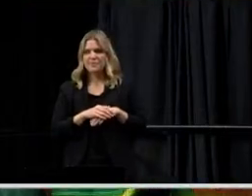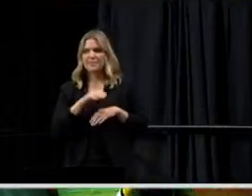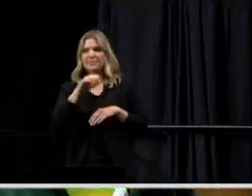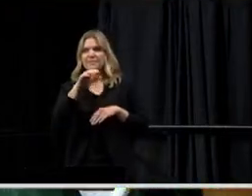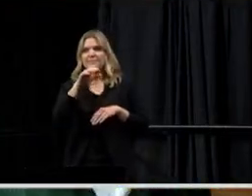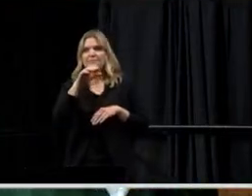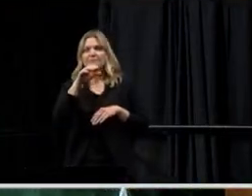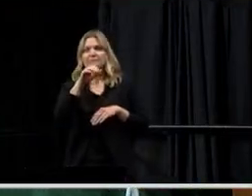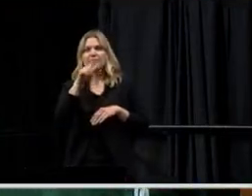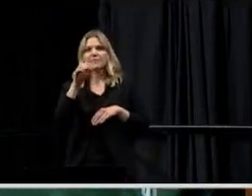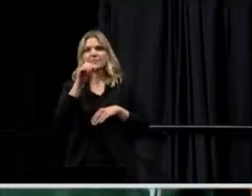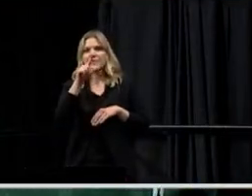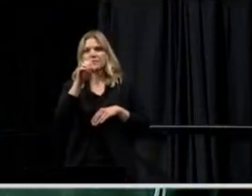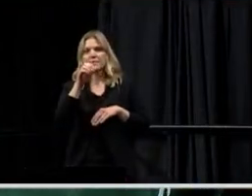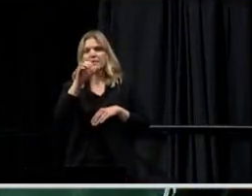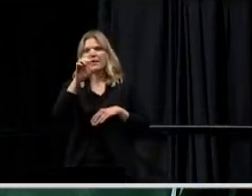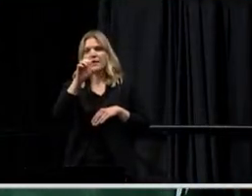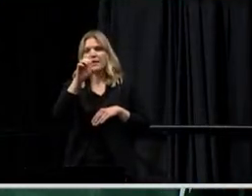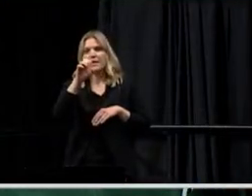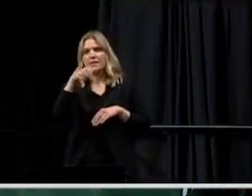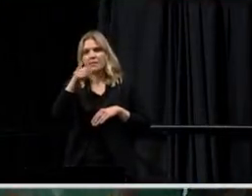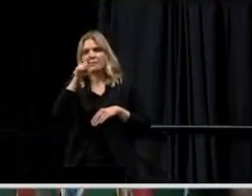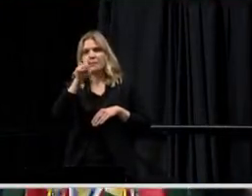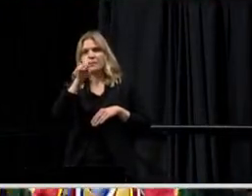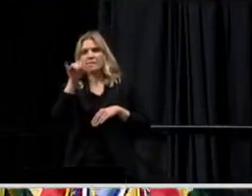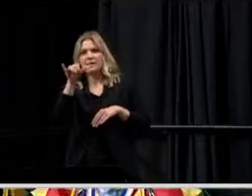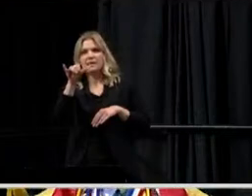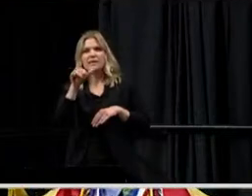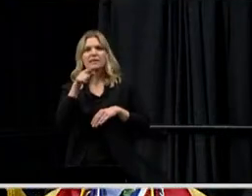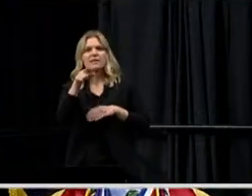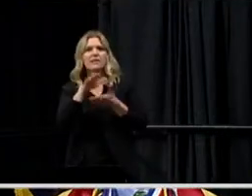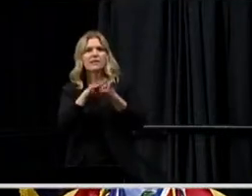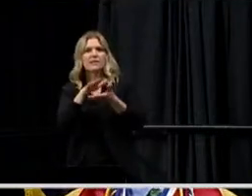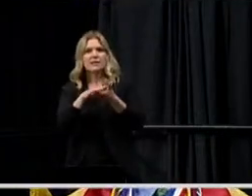Ms. Heather Zoll Epley, Academy Coach.